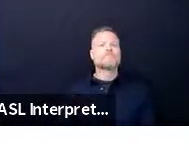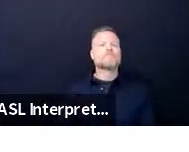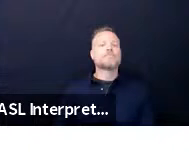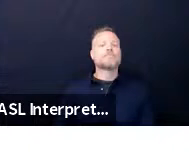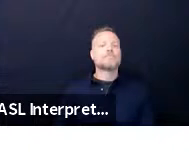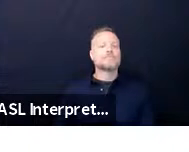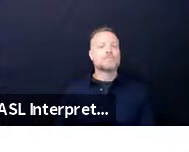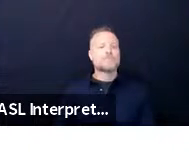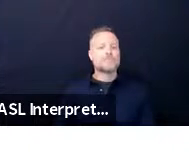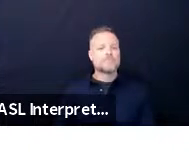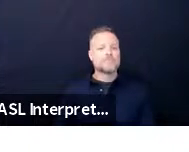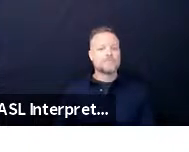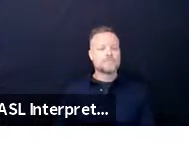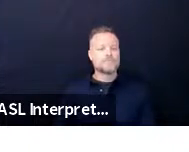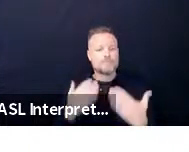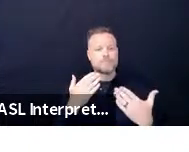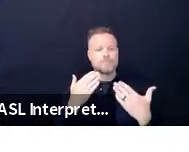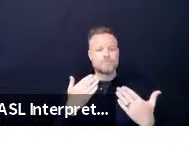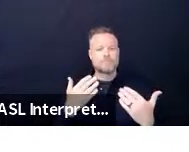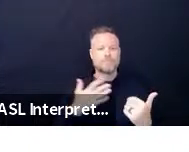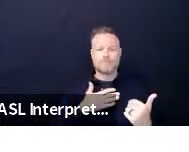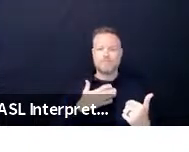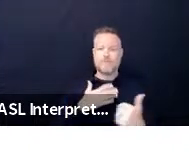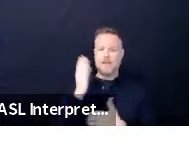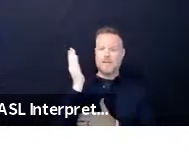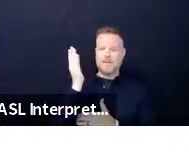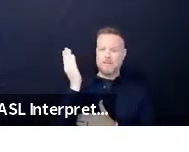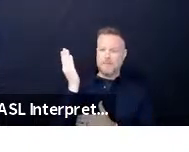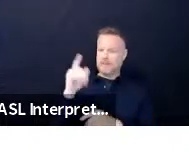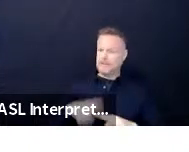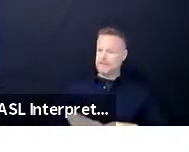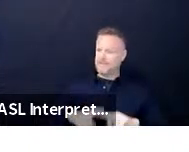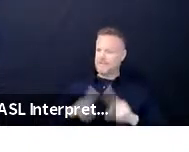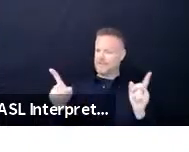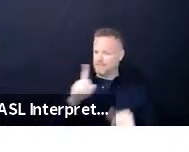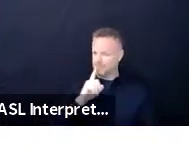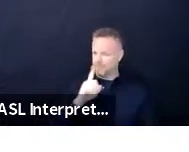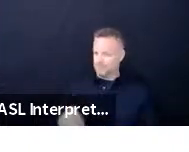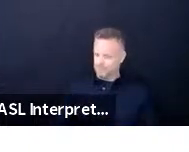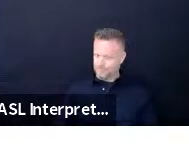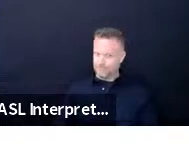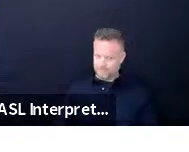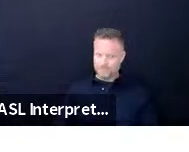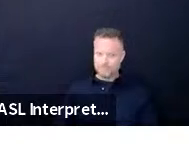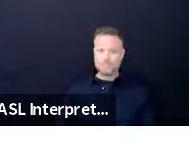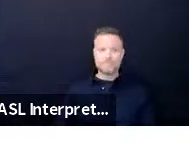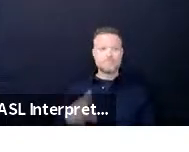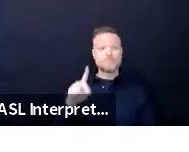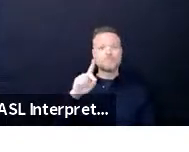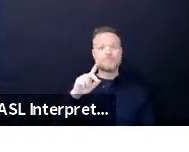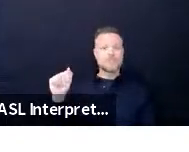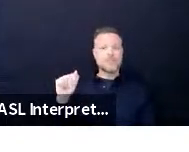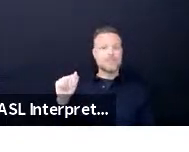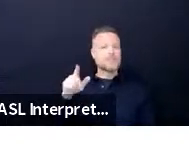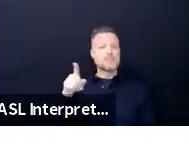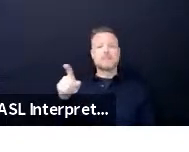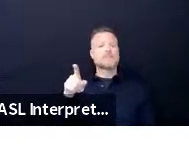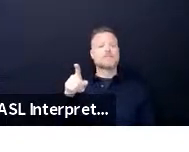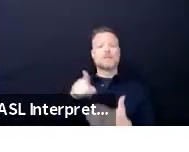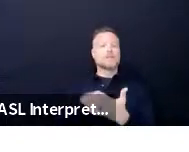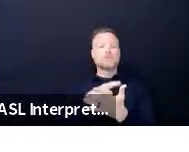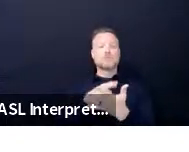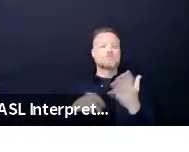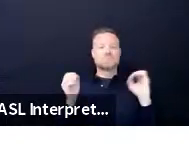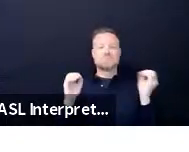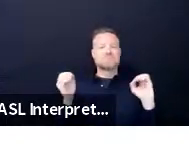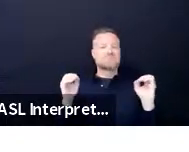Thank you. My presentation is going to be a little different from others because disability is non-discriminatory. It's a part of